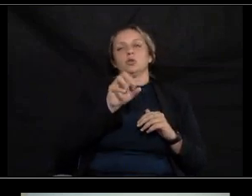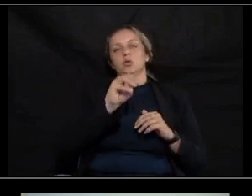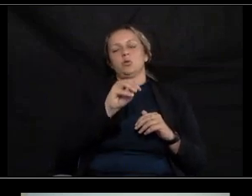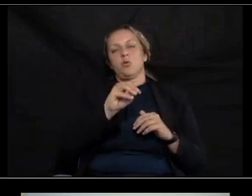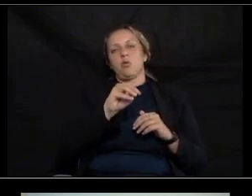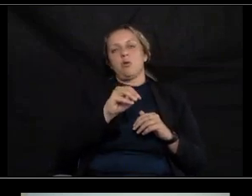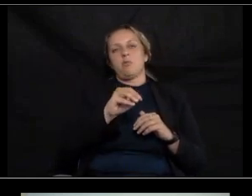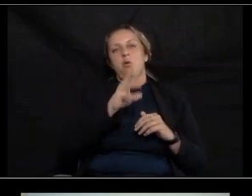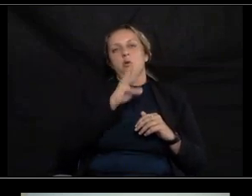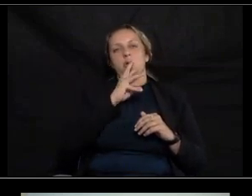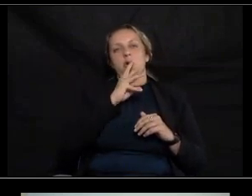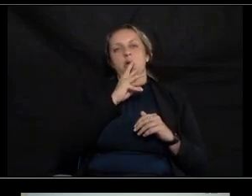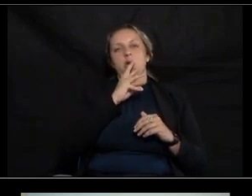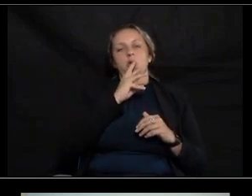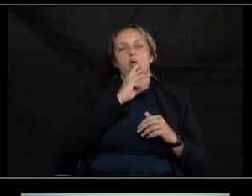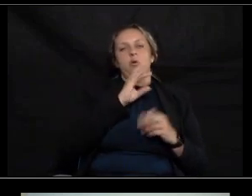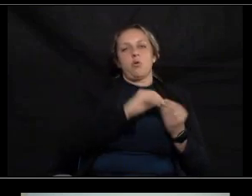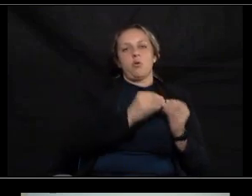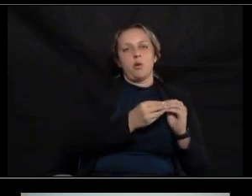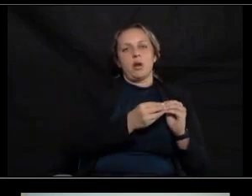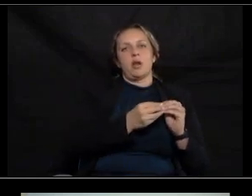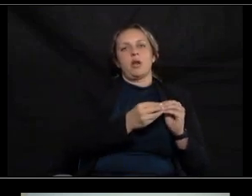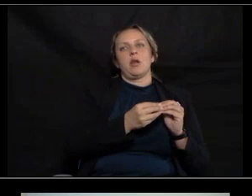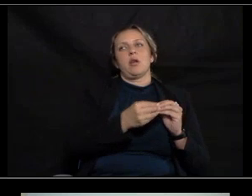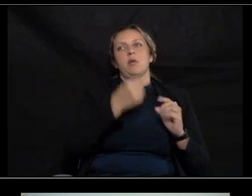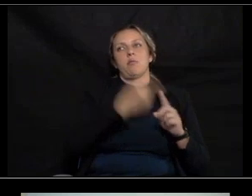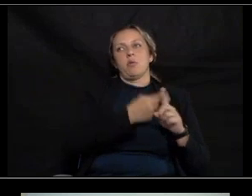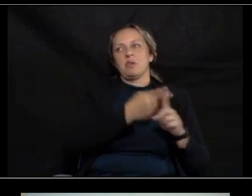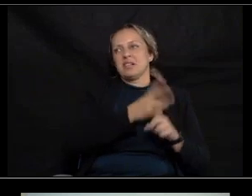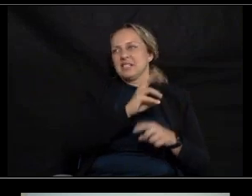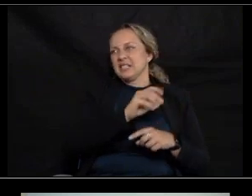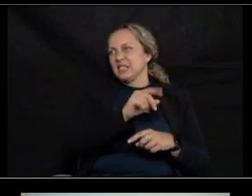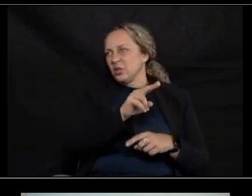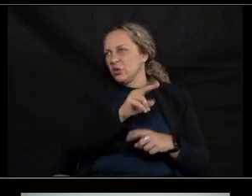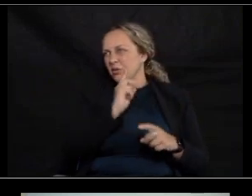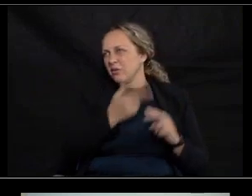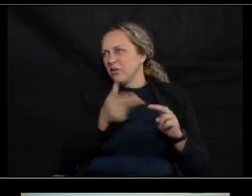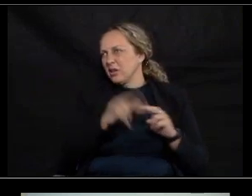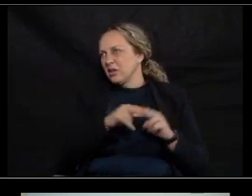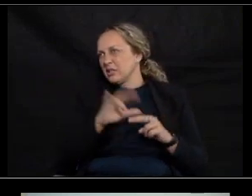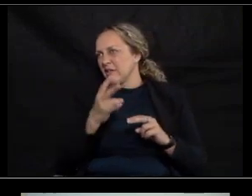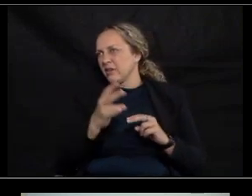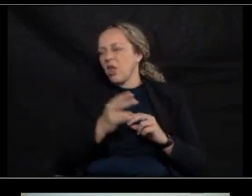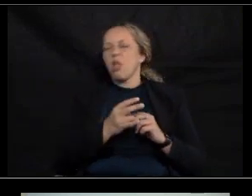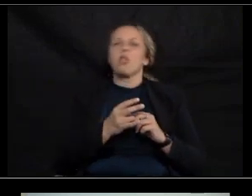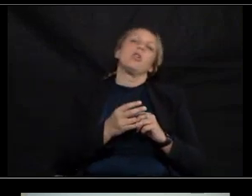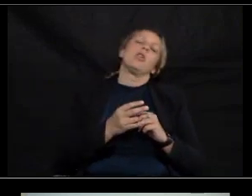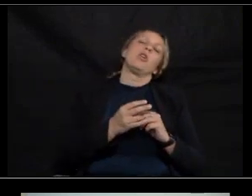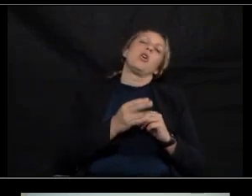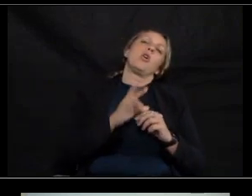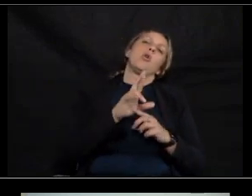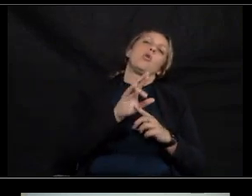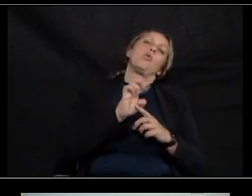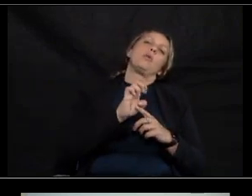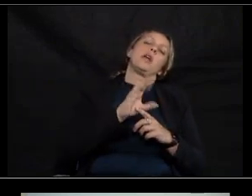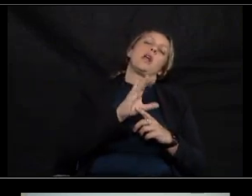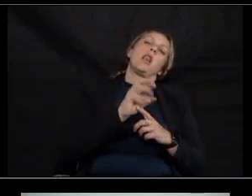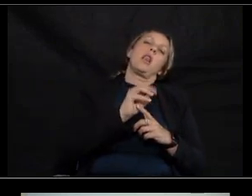$650 per EDU per month to $7, and then our reclaim is going up 2 cents